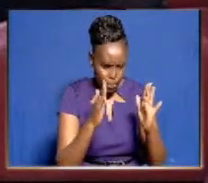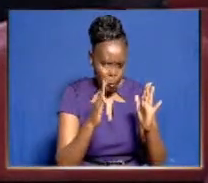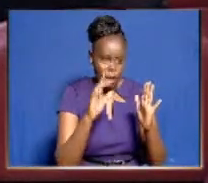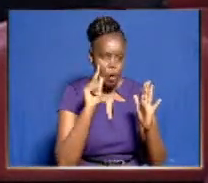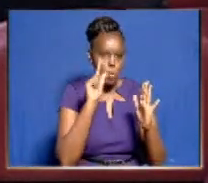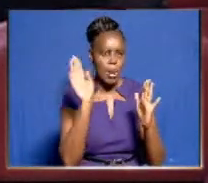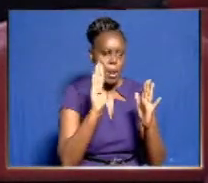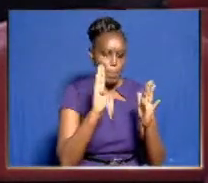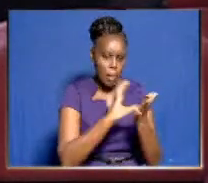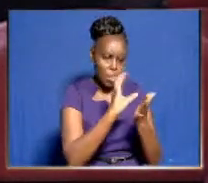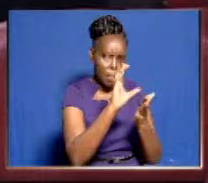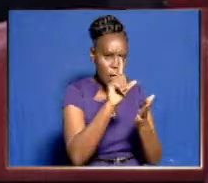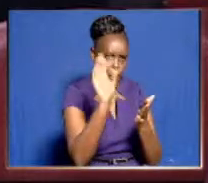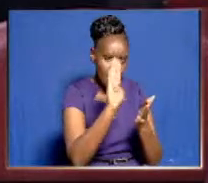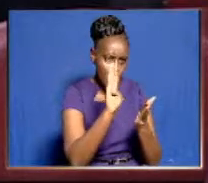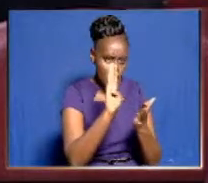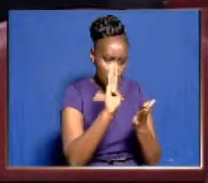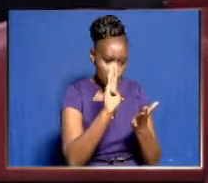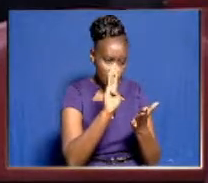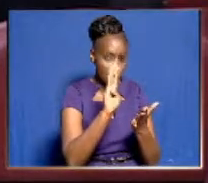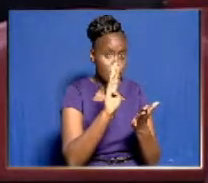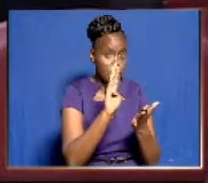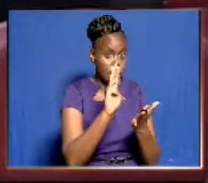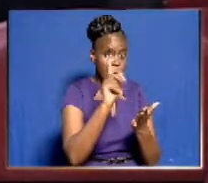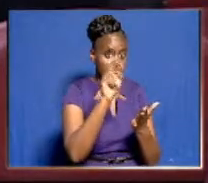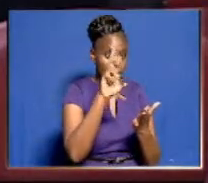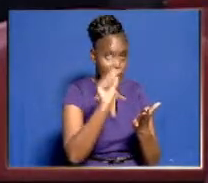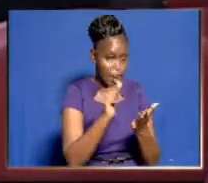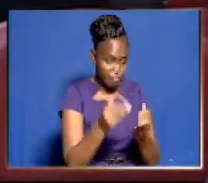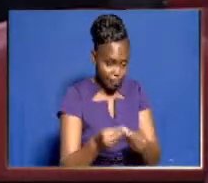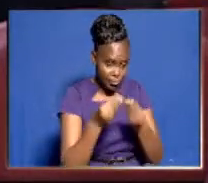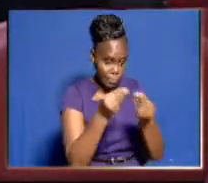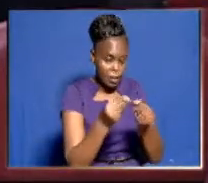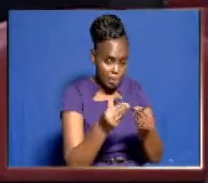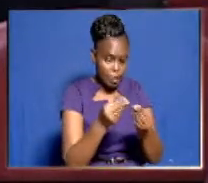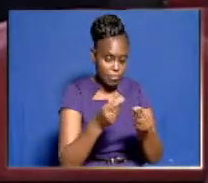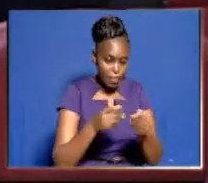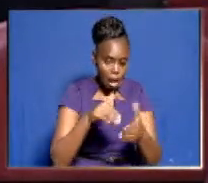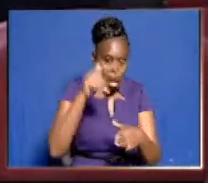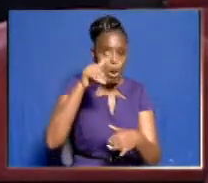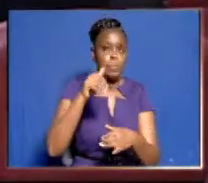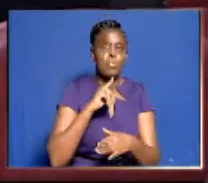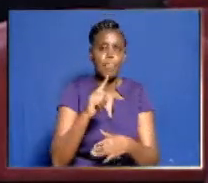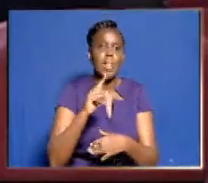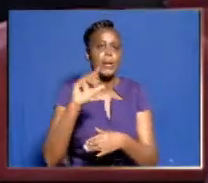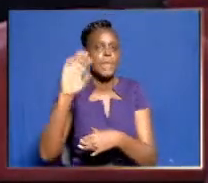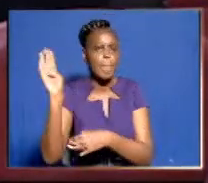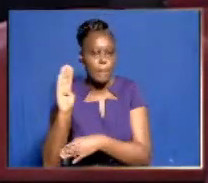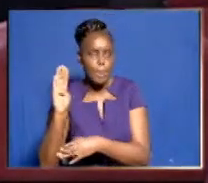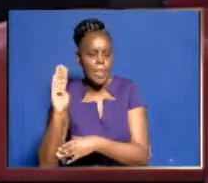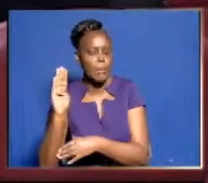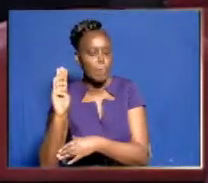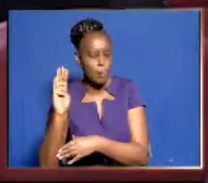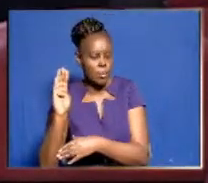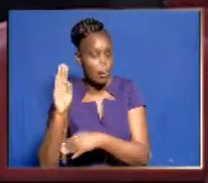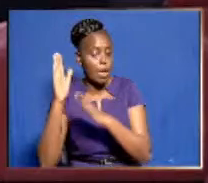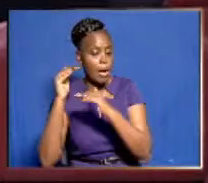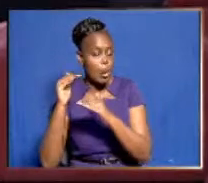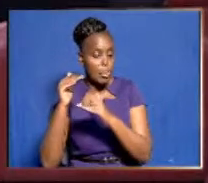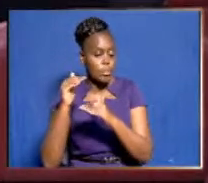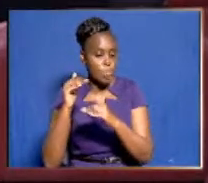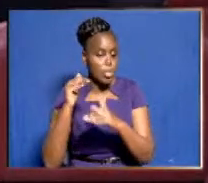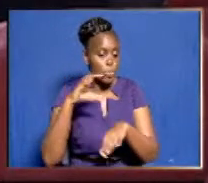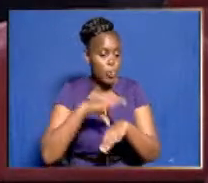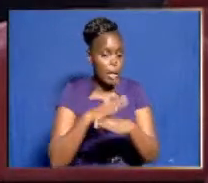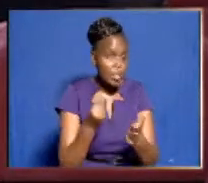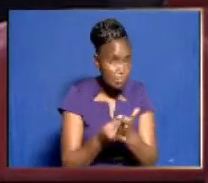billion, we are likely to raise 100 billion from that extra 1 billion. We cannot expect to raise money